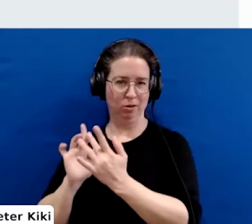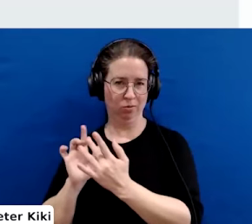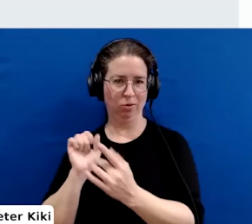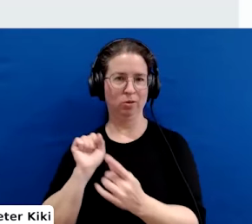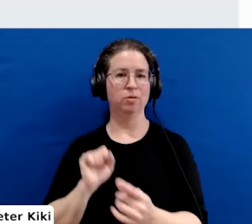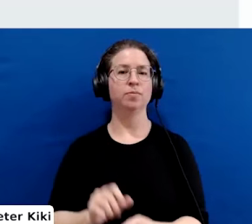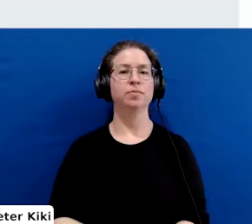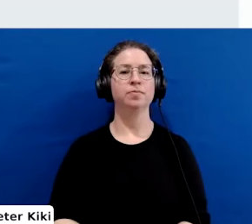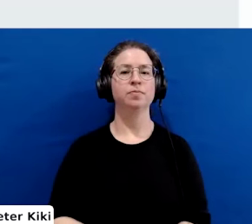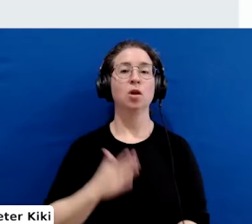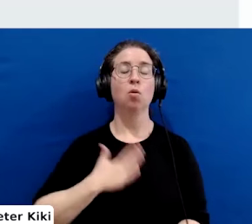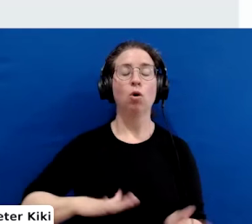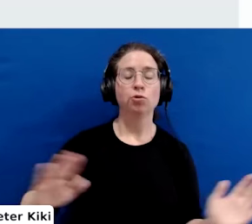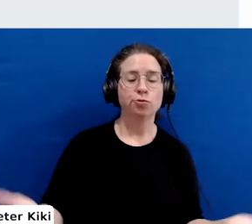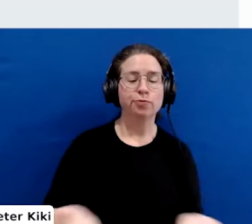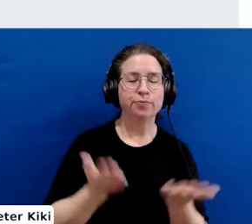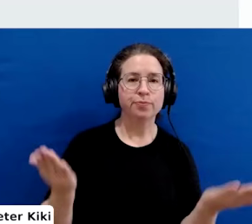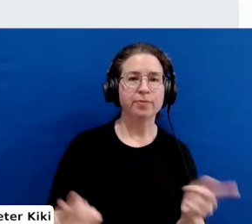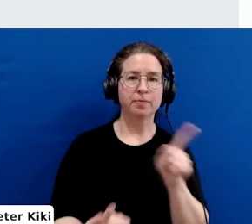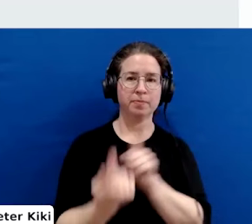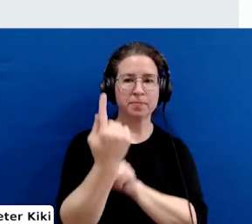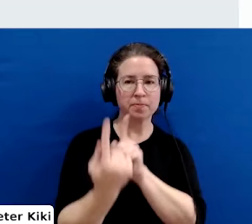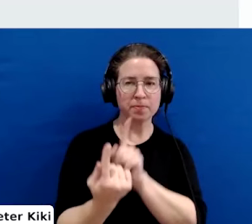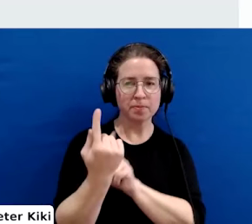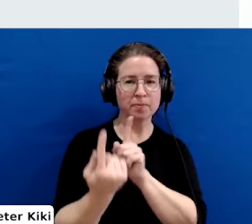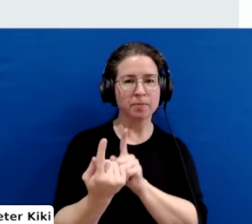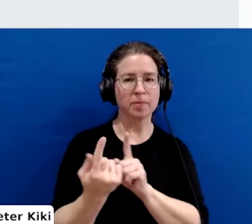mentoring to help foster networks within the Scholar cohort.